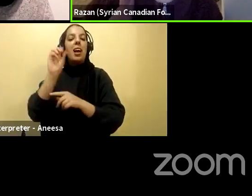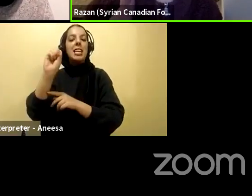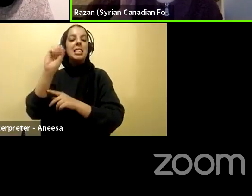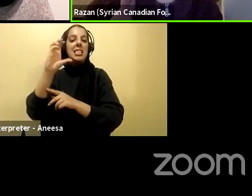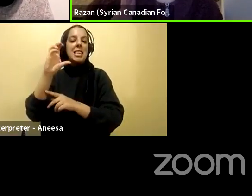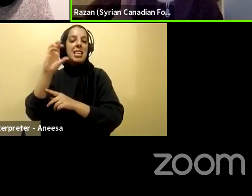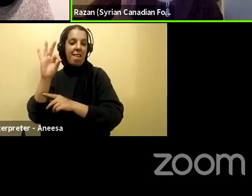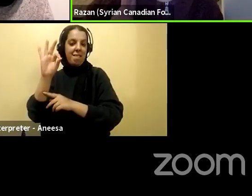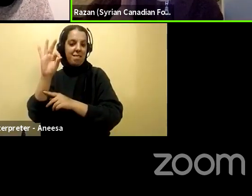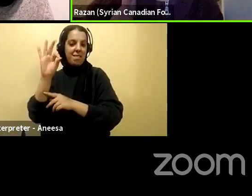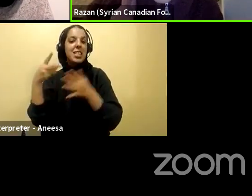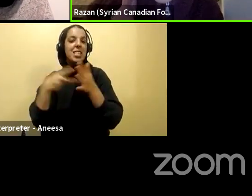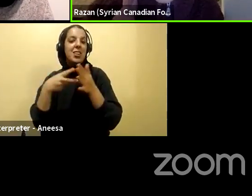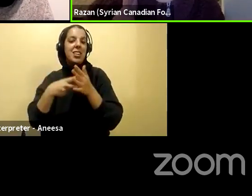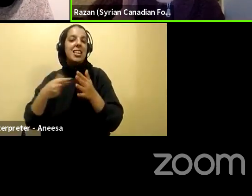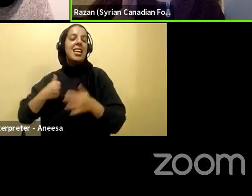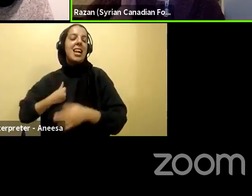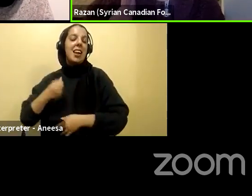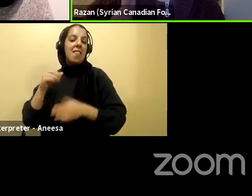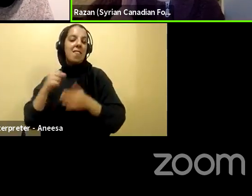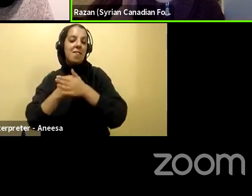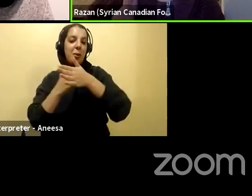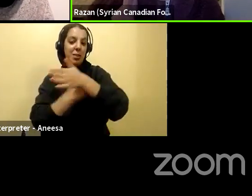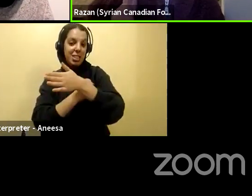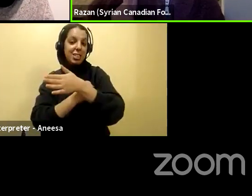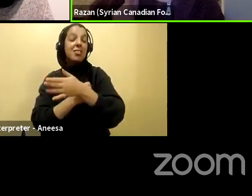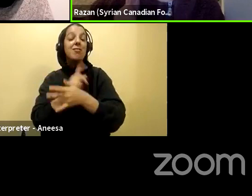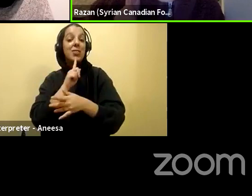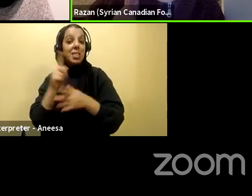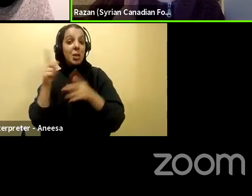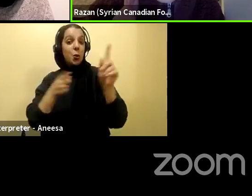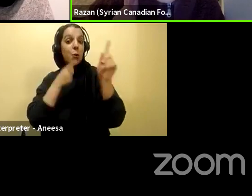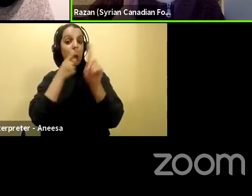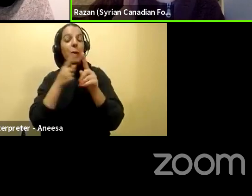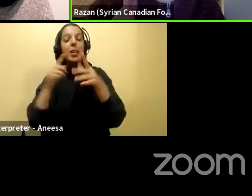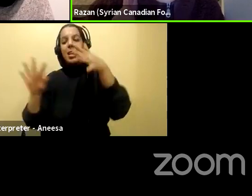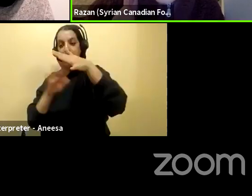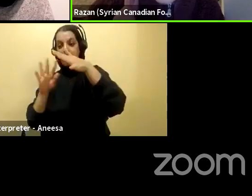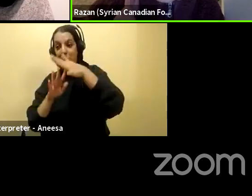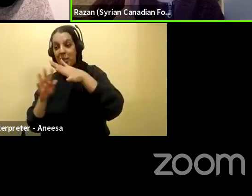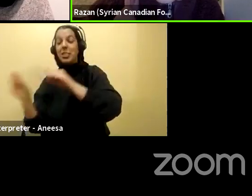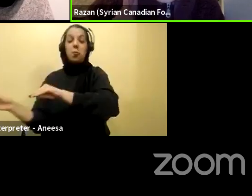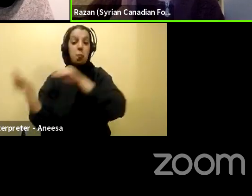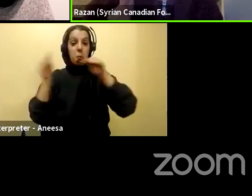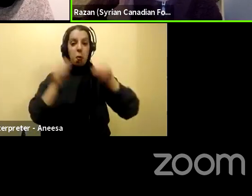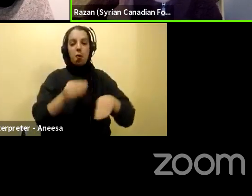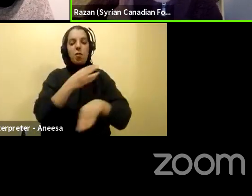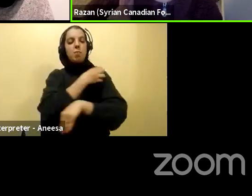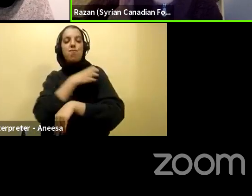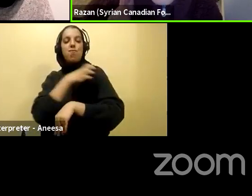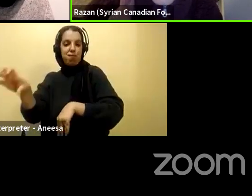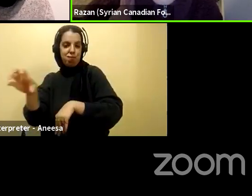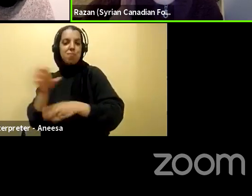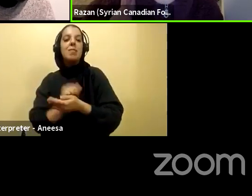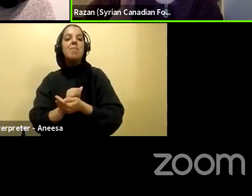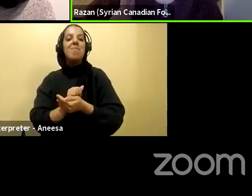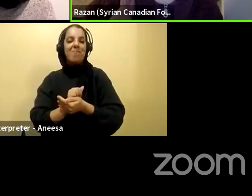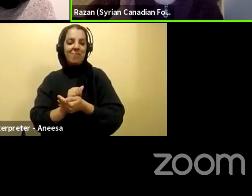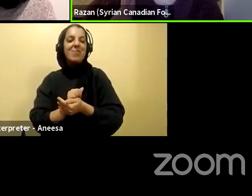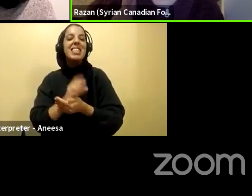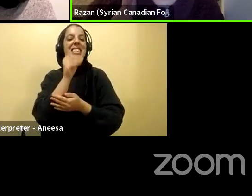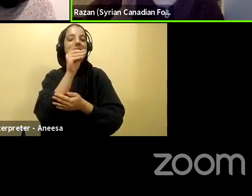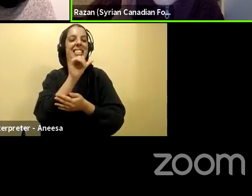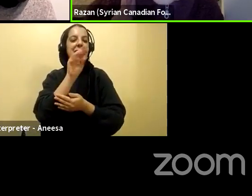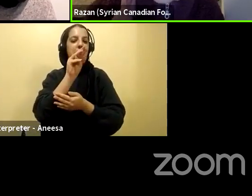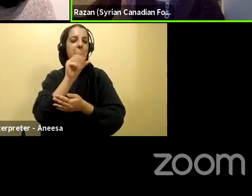empower newcomers and people of diverse backgrounds while promoting cross-cultural exchanges within Canadian society. Dima and her family, who are going to